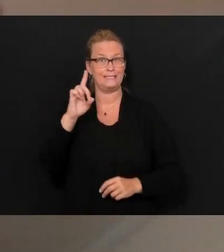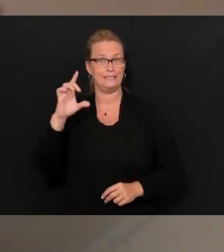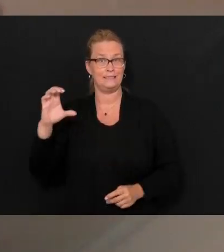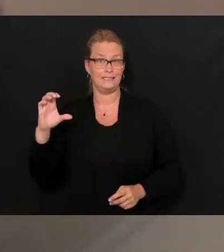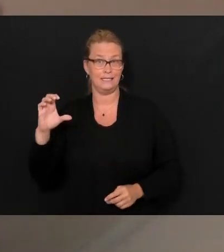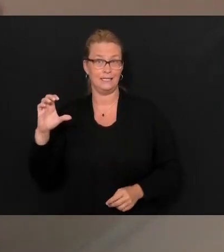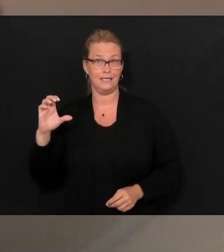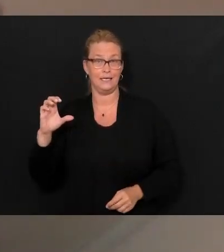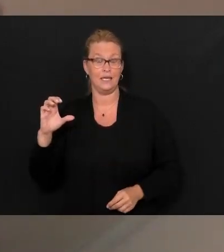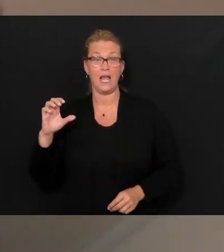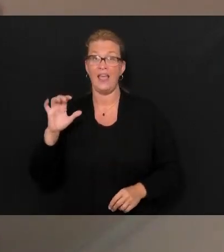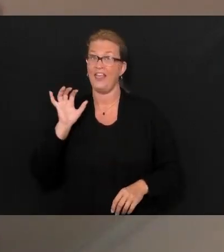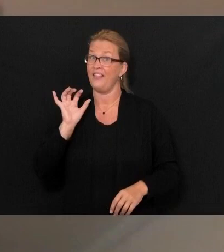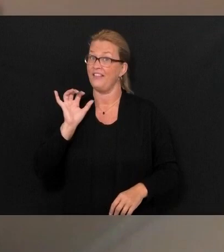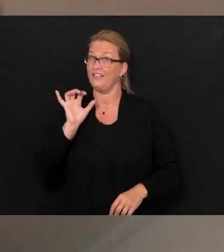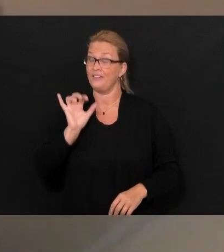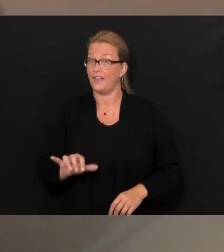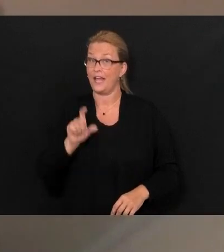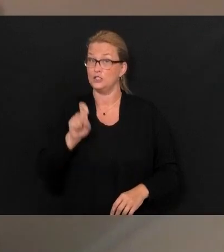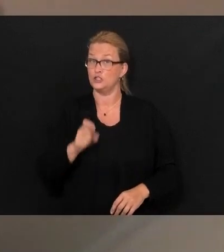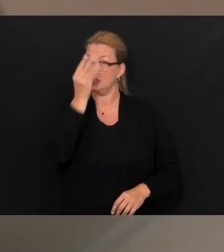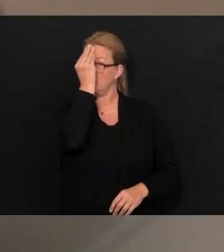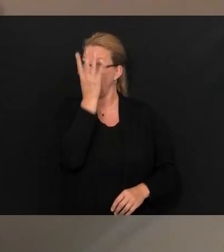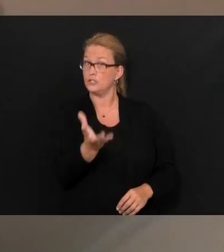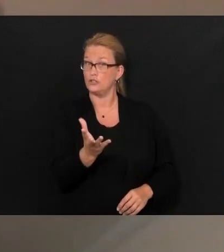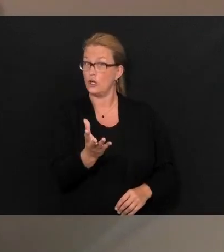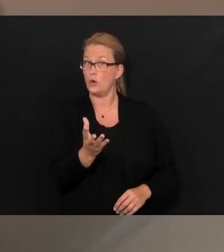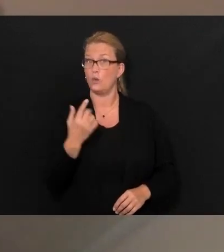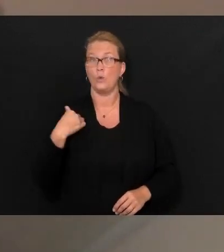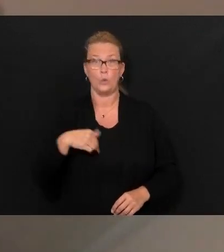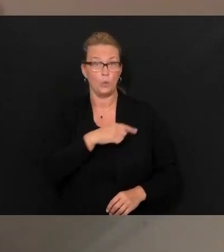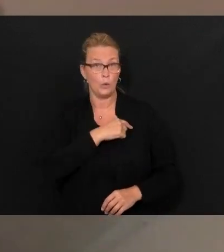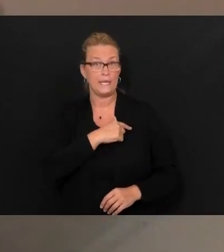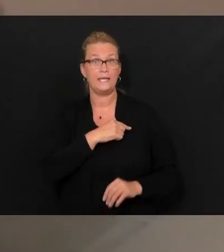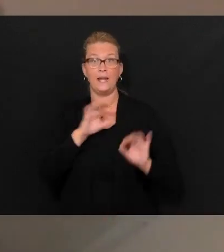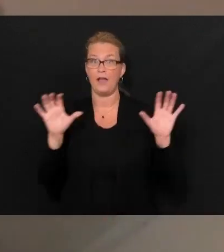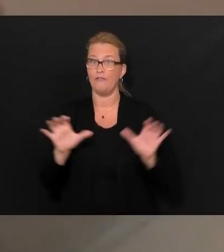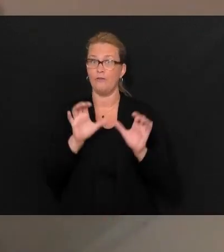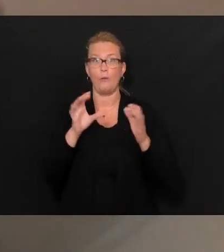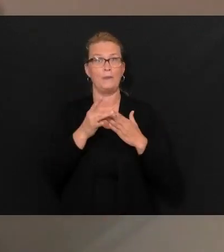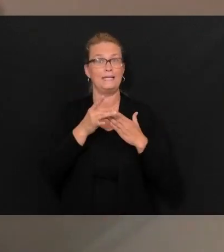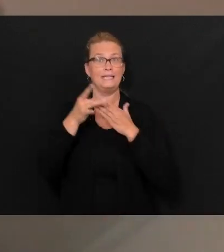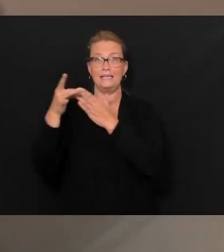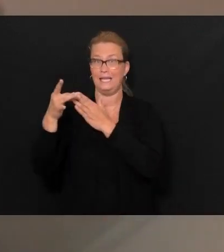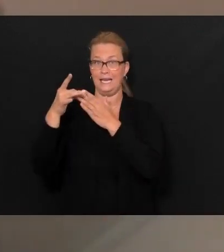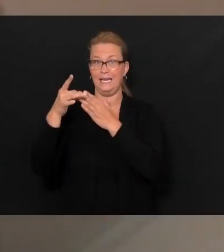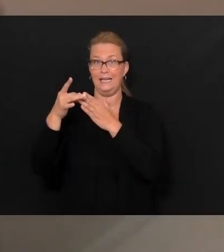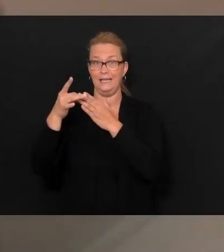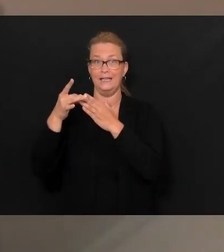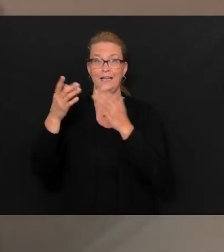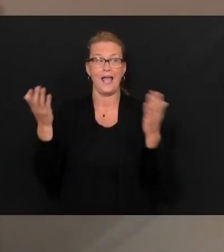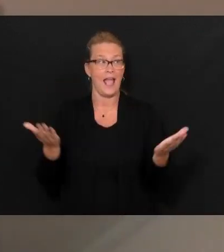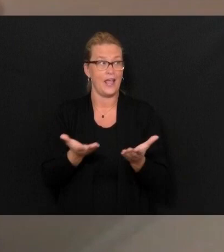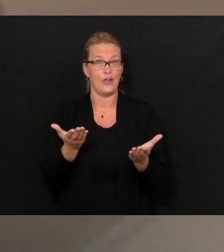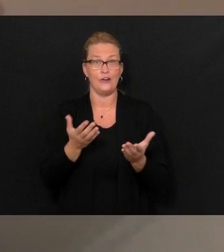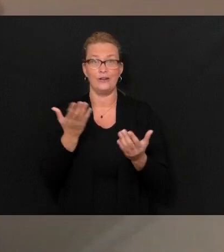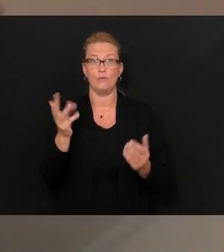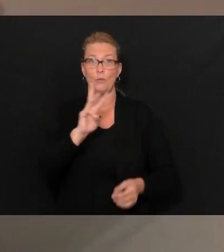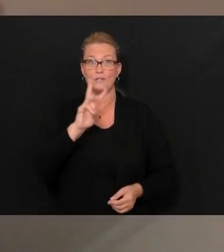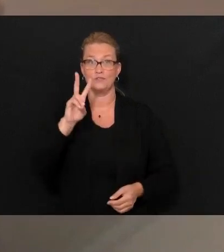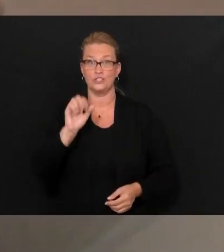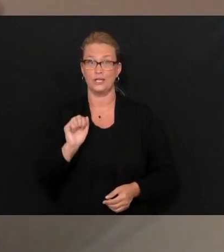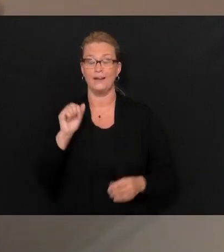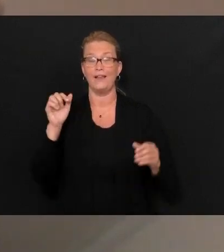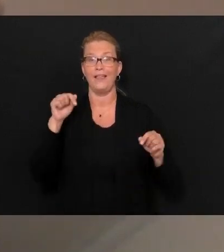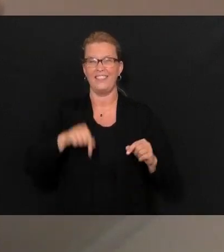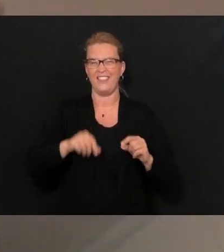think really do reinforce the idea that we have been on that leading edge as a state, but also that these